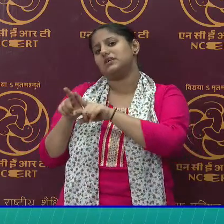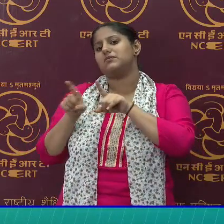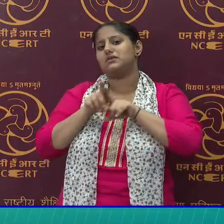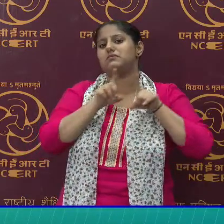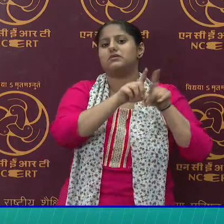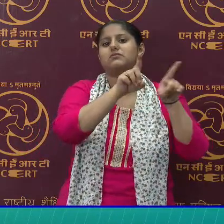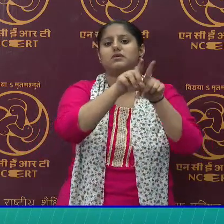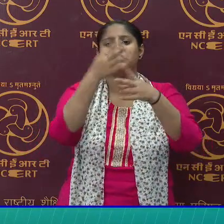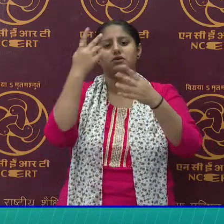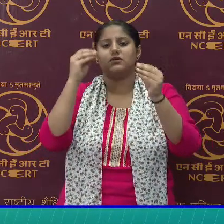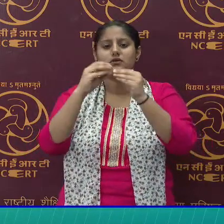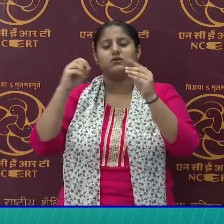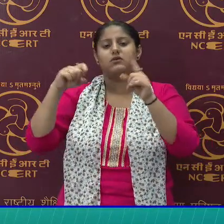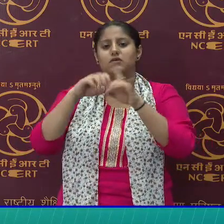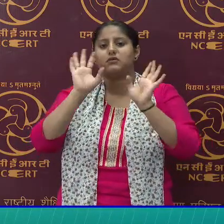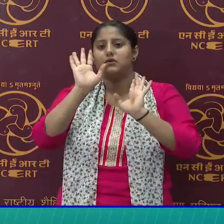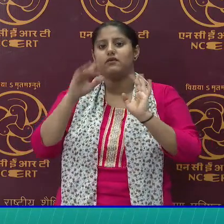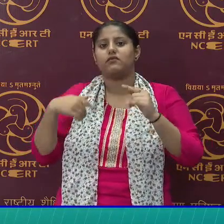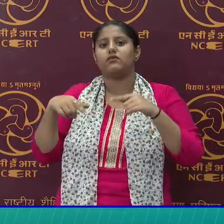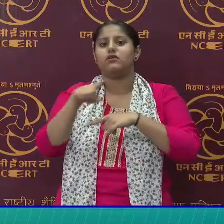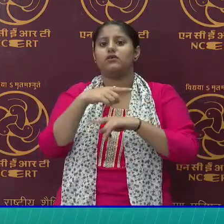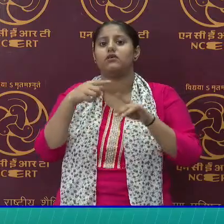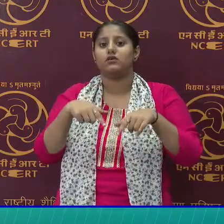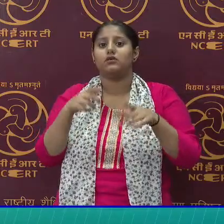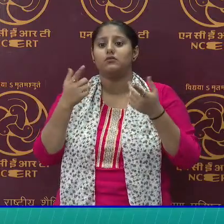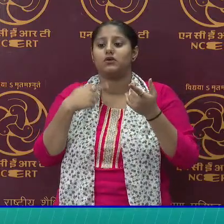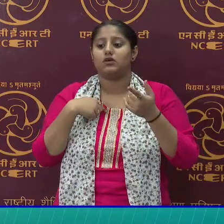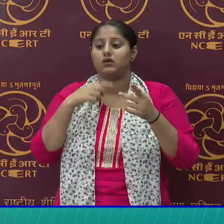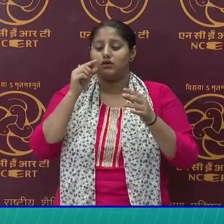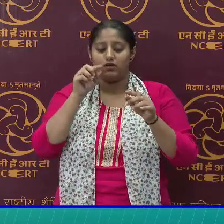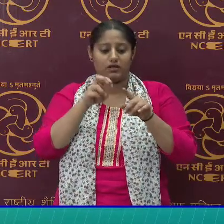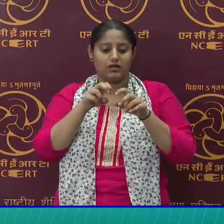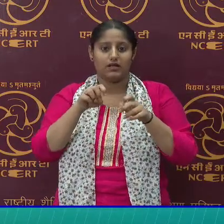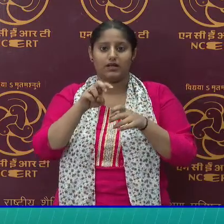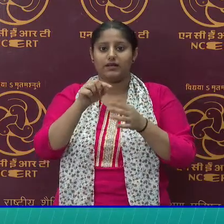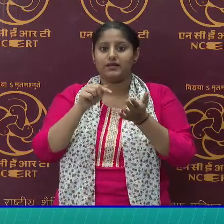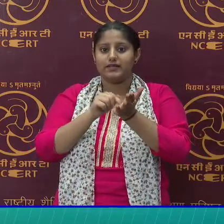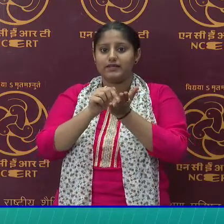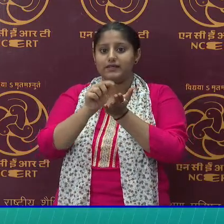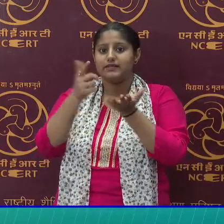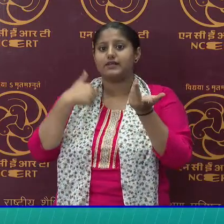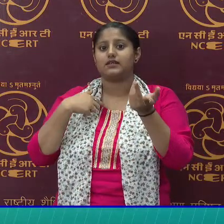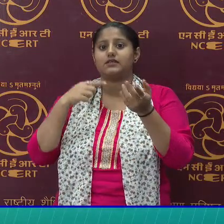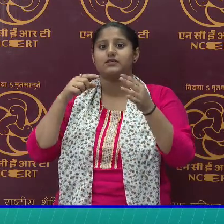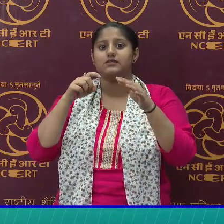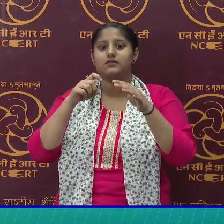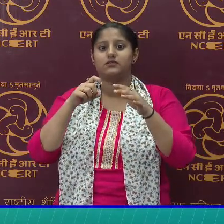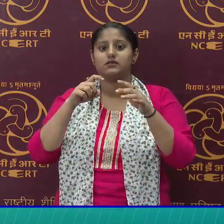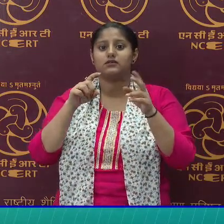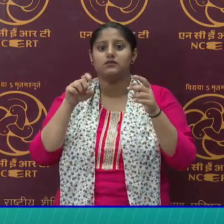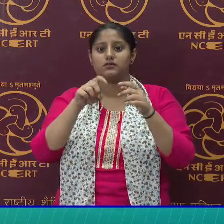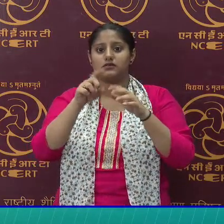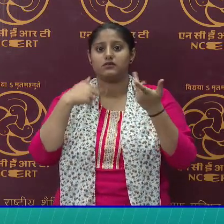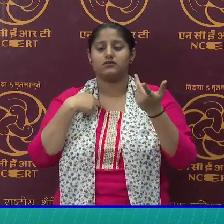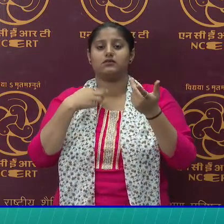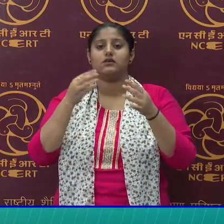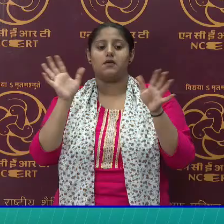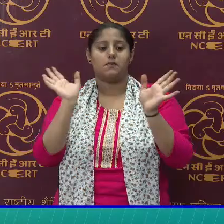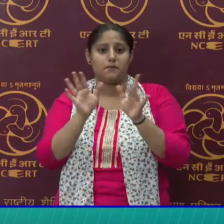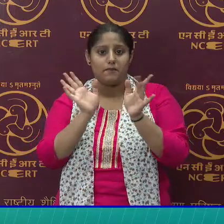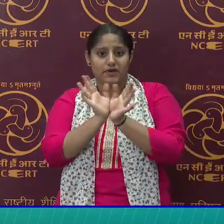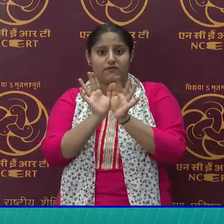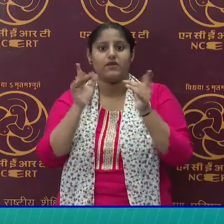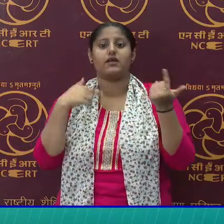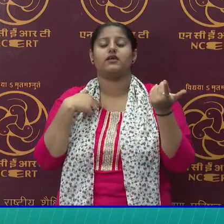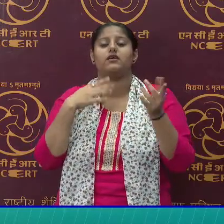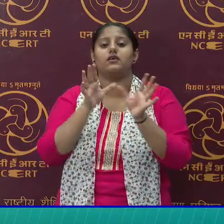Us and all. And here we have, there's a ladybug, there's an ant under a leaf, there's a butterfly flying